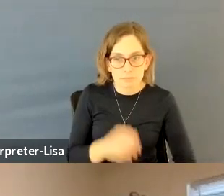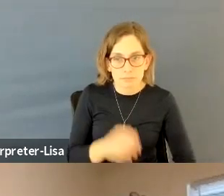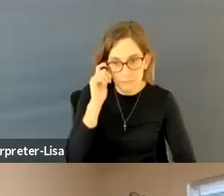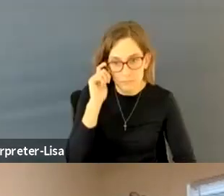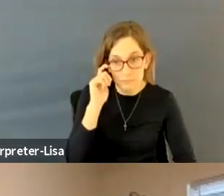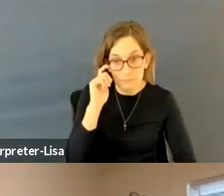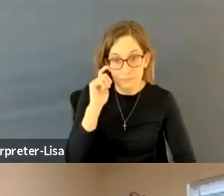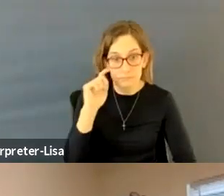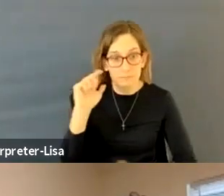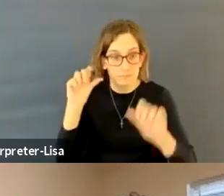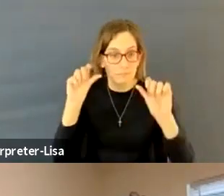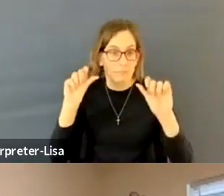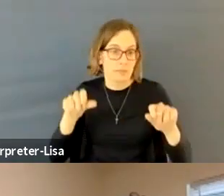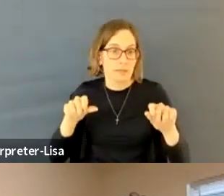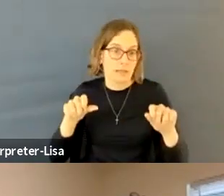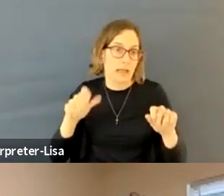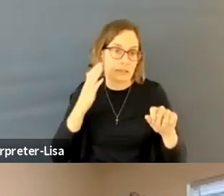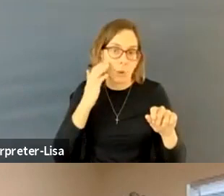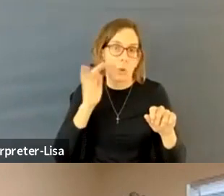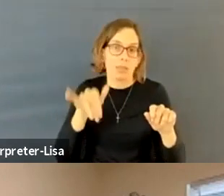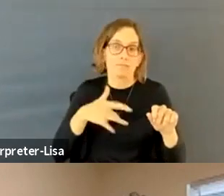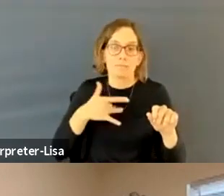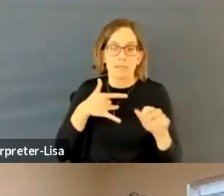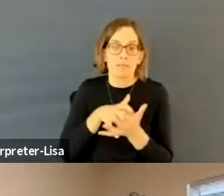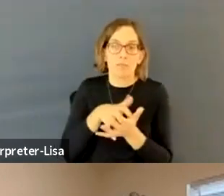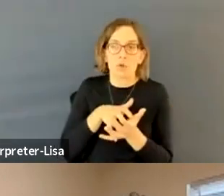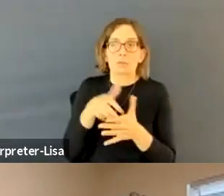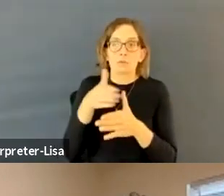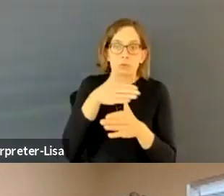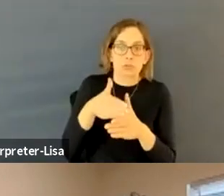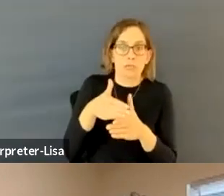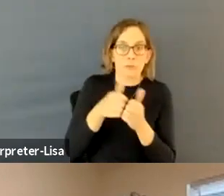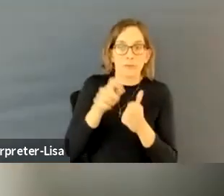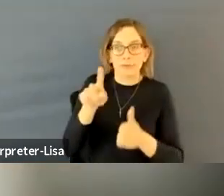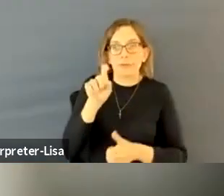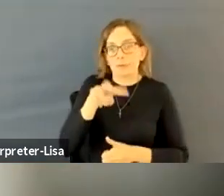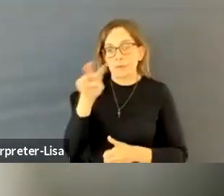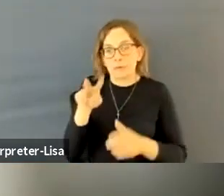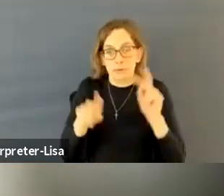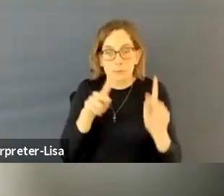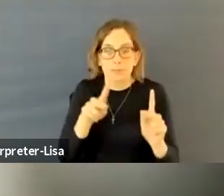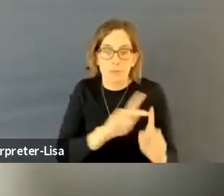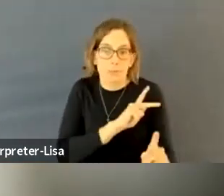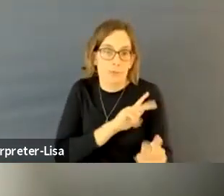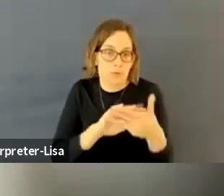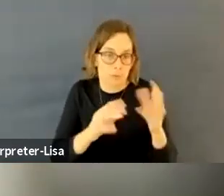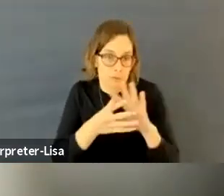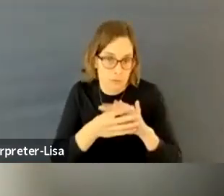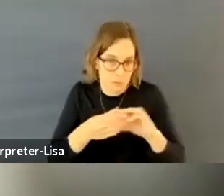It can be kind of vulnerable sharing with 122 people a very personal story. And so part of our